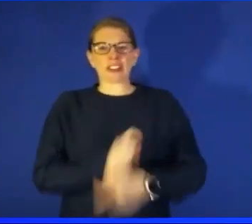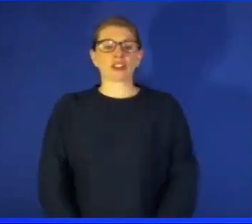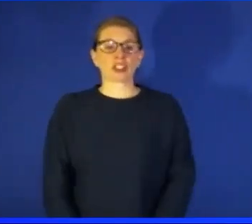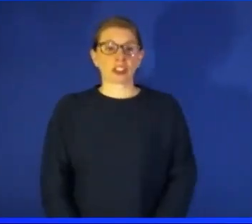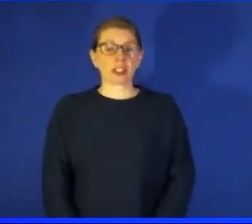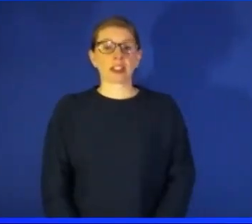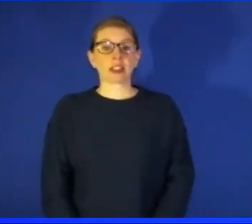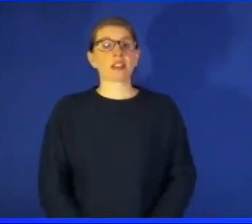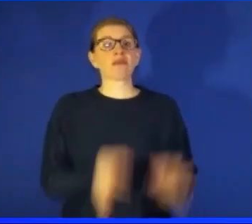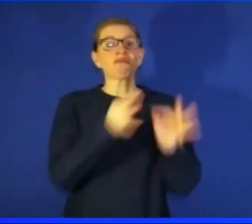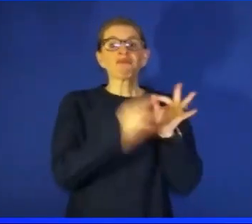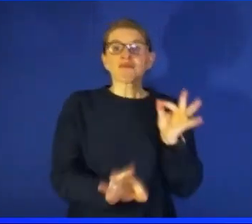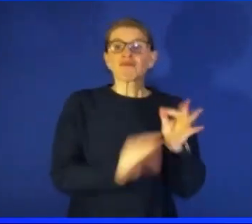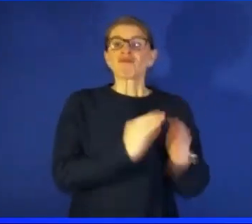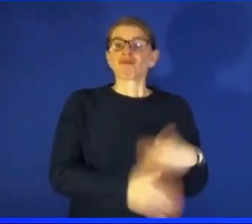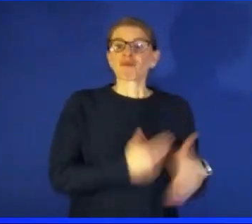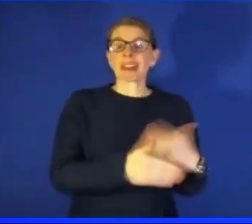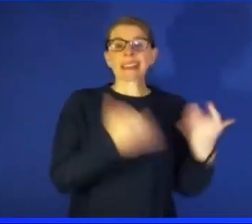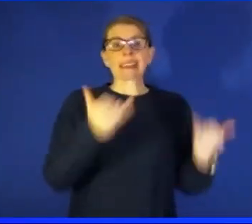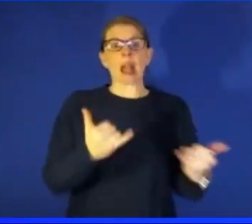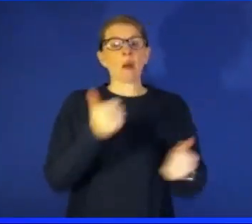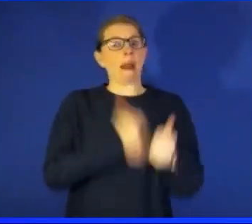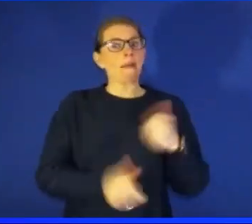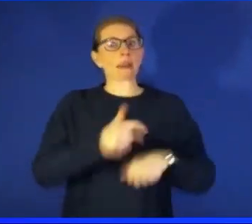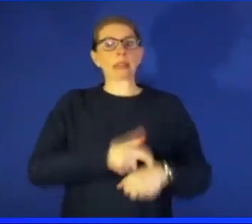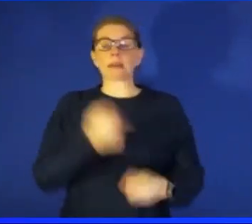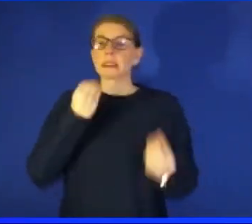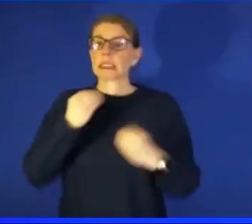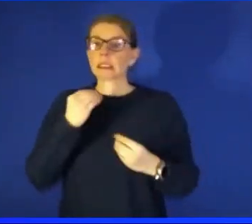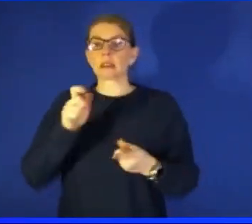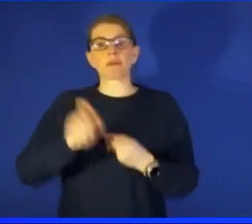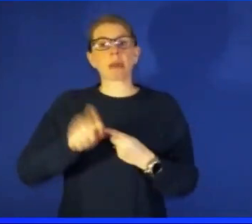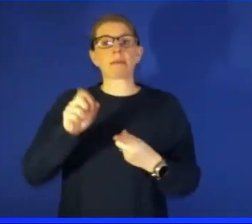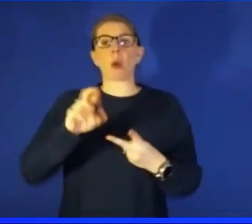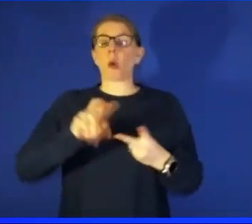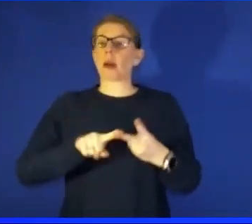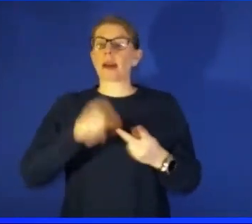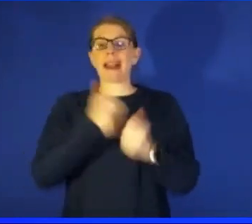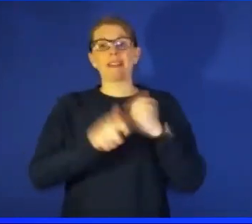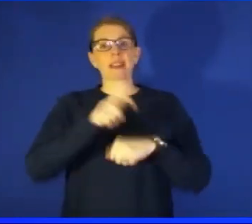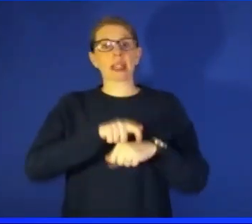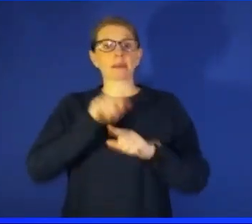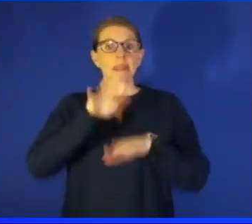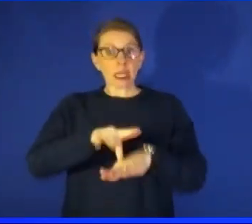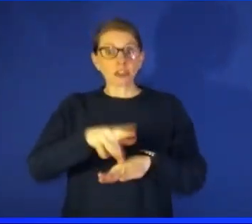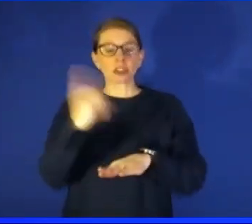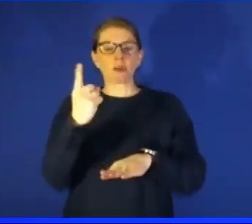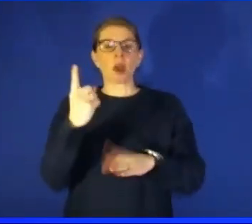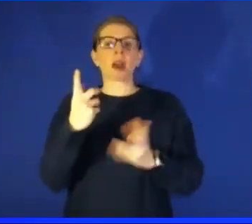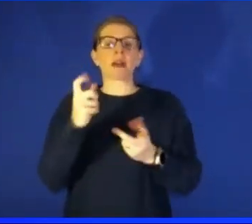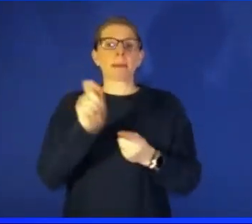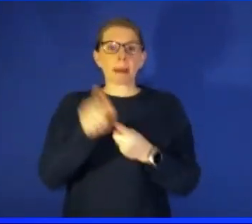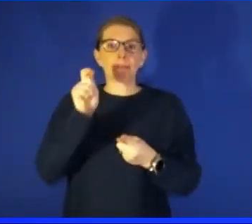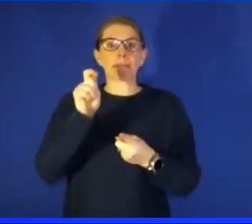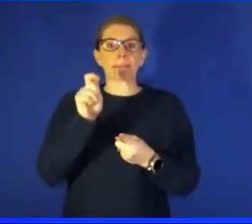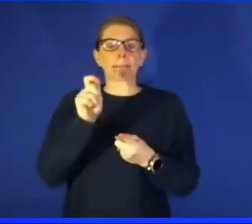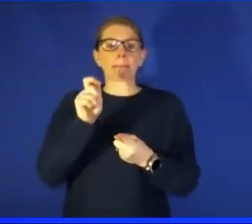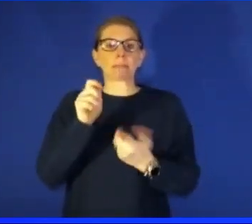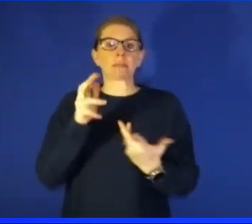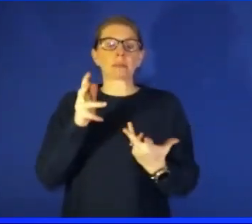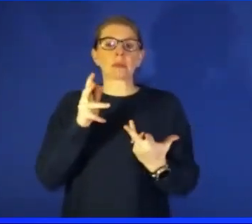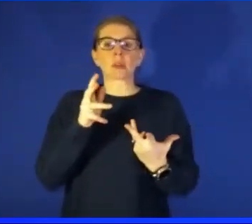a simpleton to kind of now every time we have to eat, every time we go someplace, things like that, we're constantly having to do